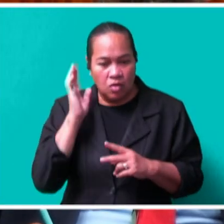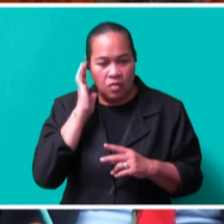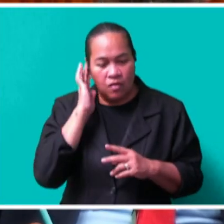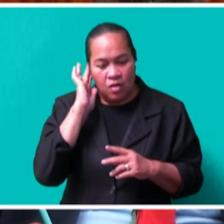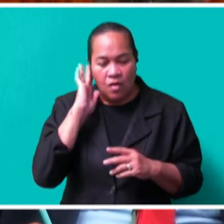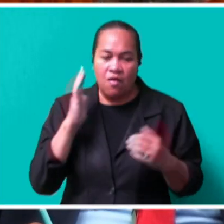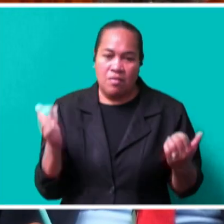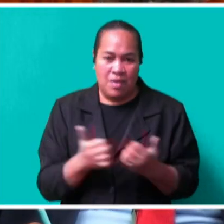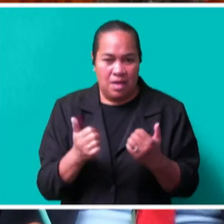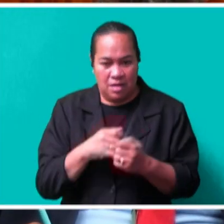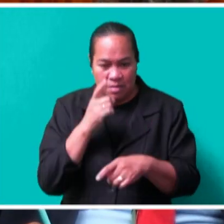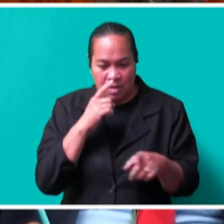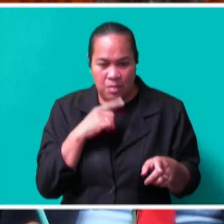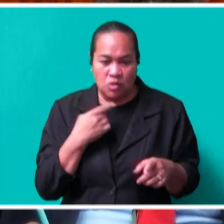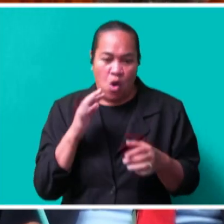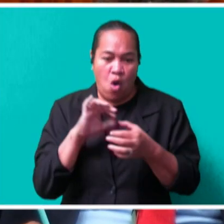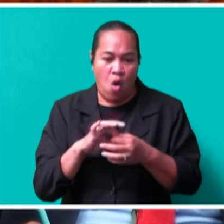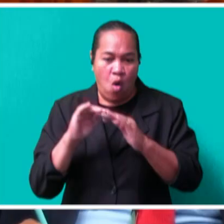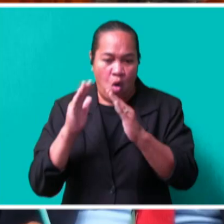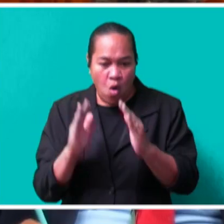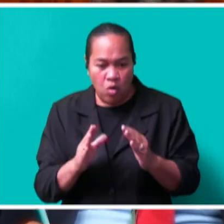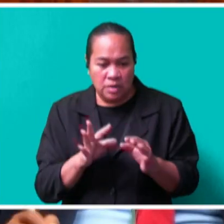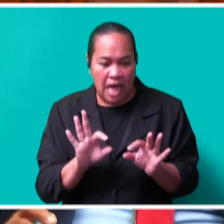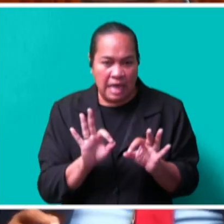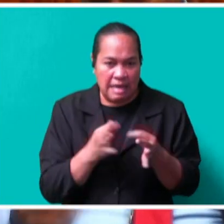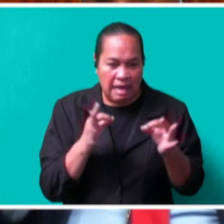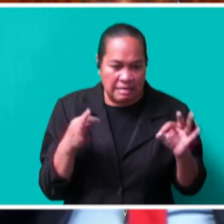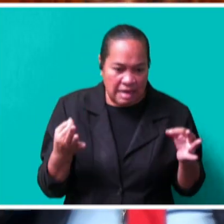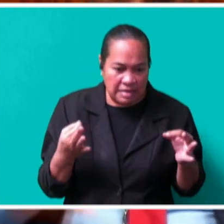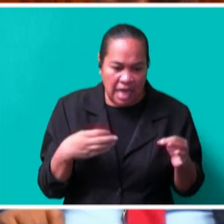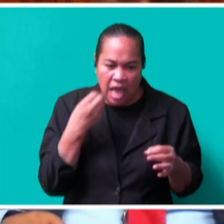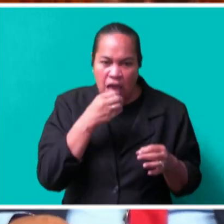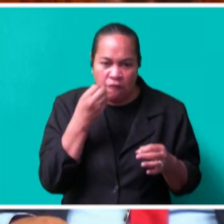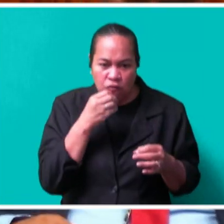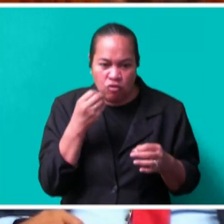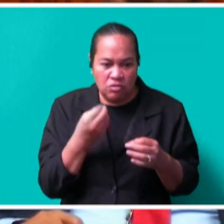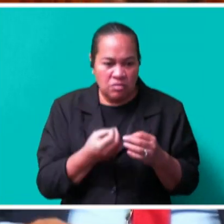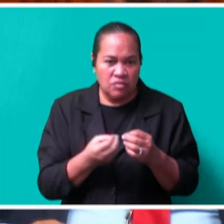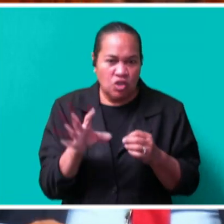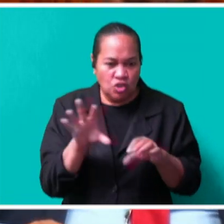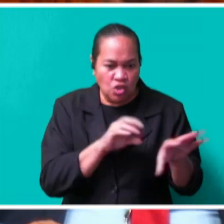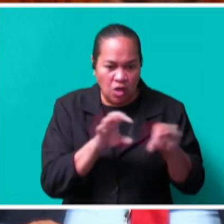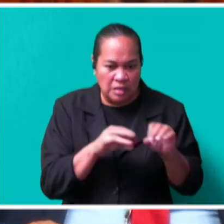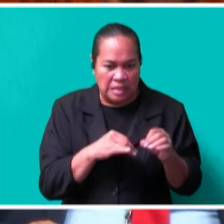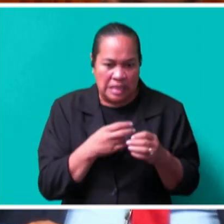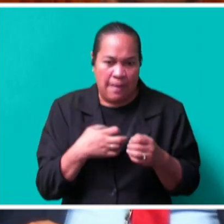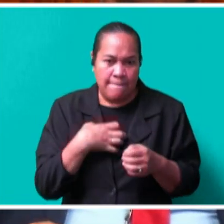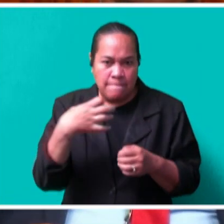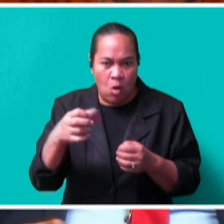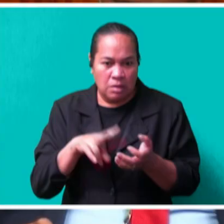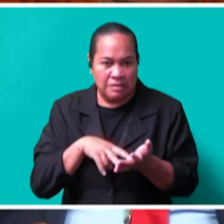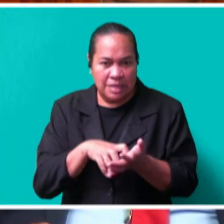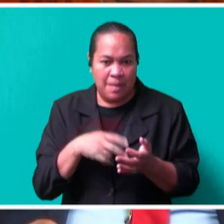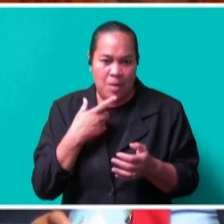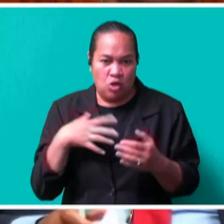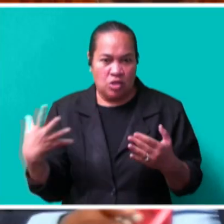Fijians whose homes, gardens, food sources are increasingly vulnerable to the impact